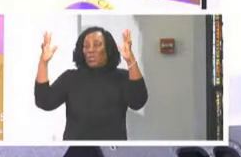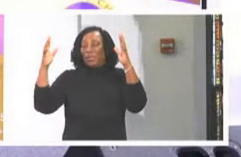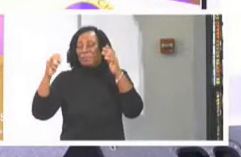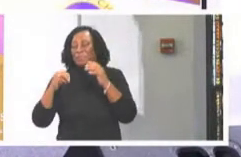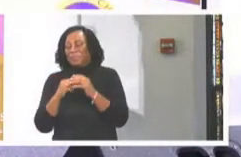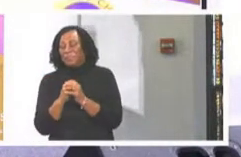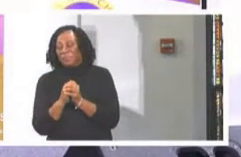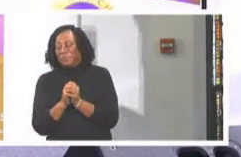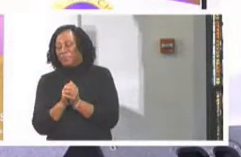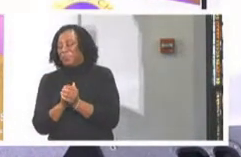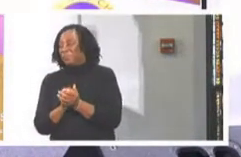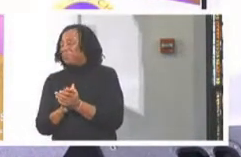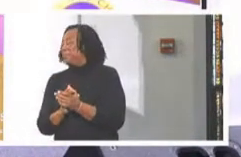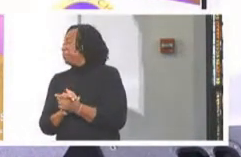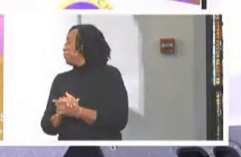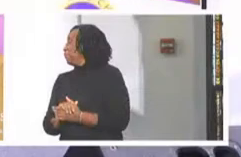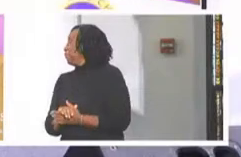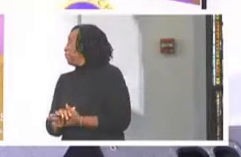Praise the name of the Lord.